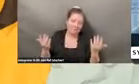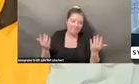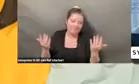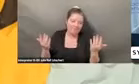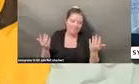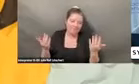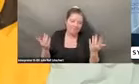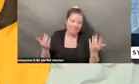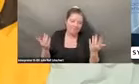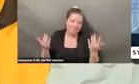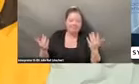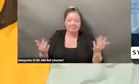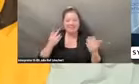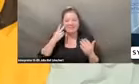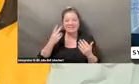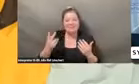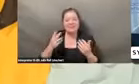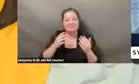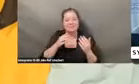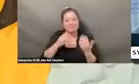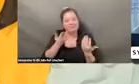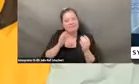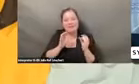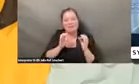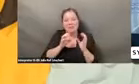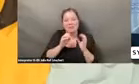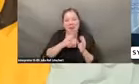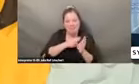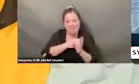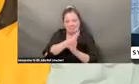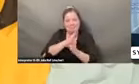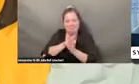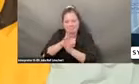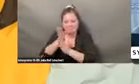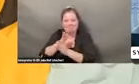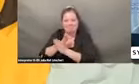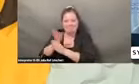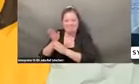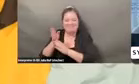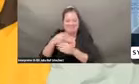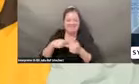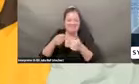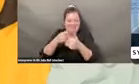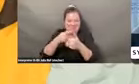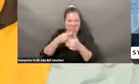the various feedback channels and solutions is addressing cognitive